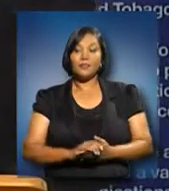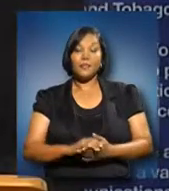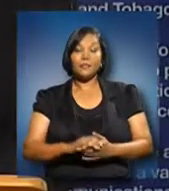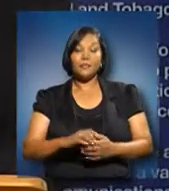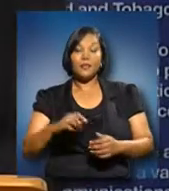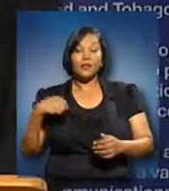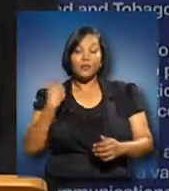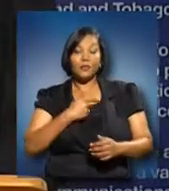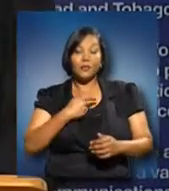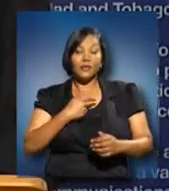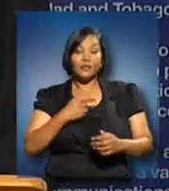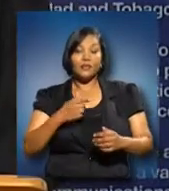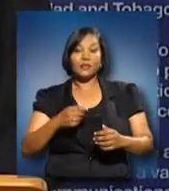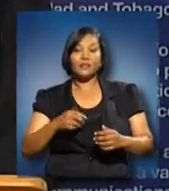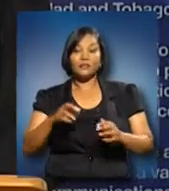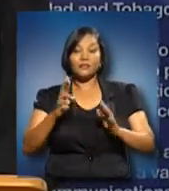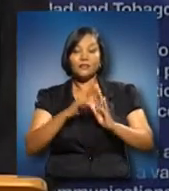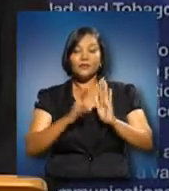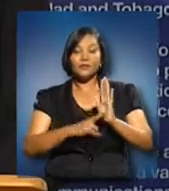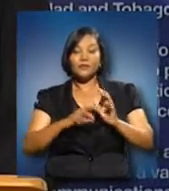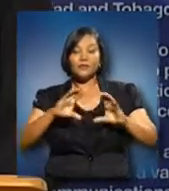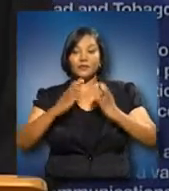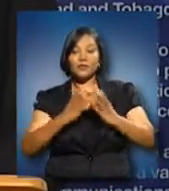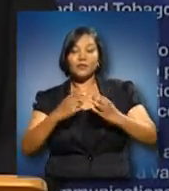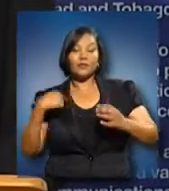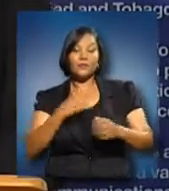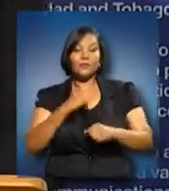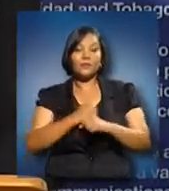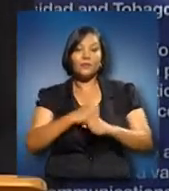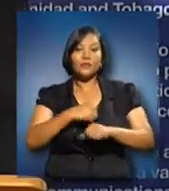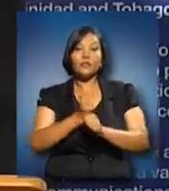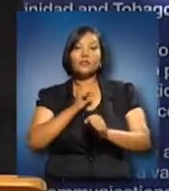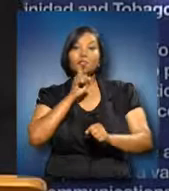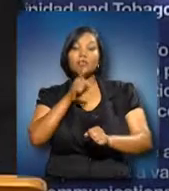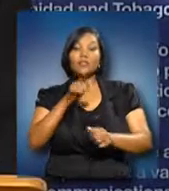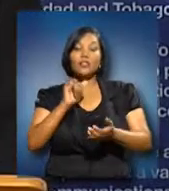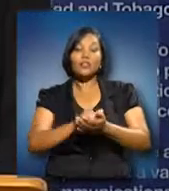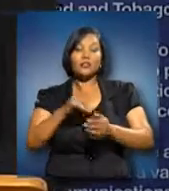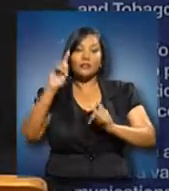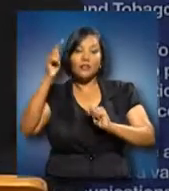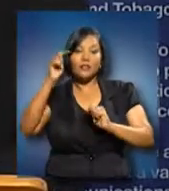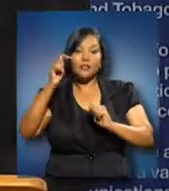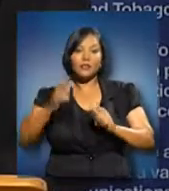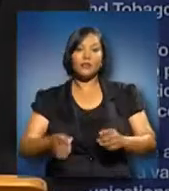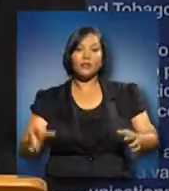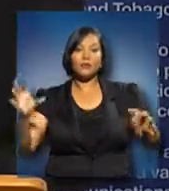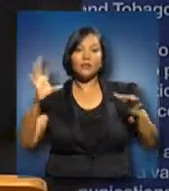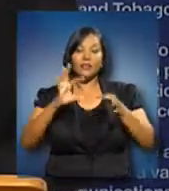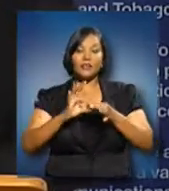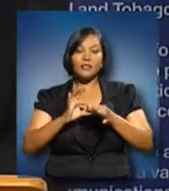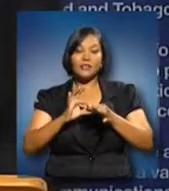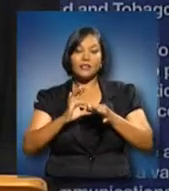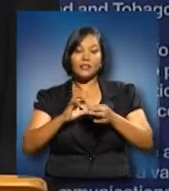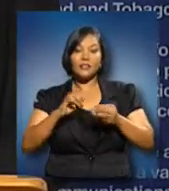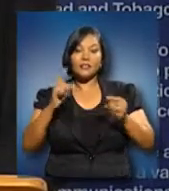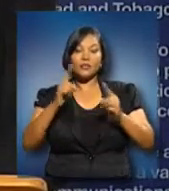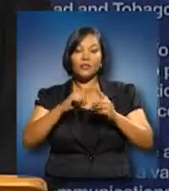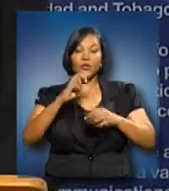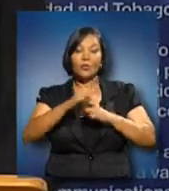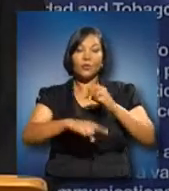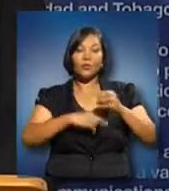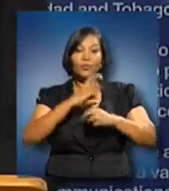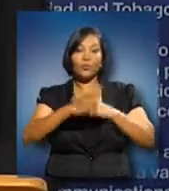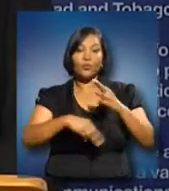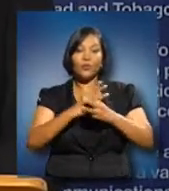a regulator, we work to ensure Trinidad and Tobago remains connected internally and externally